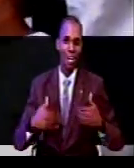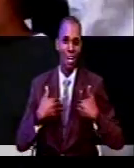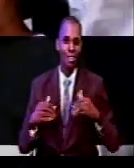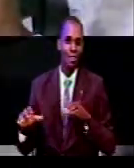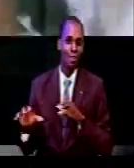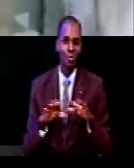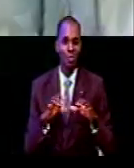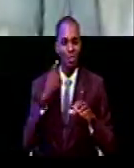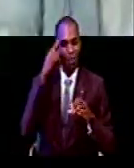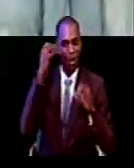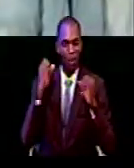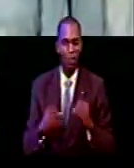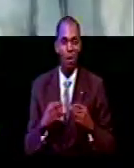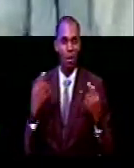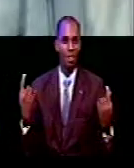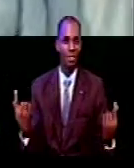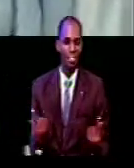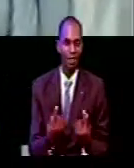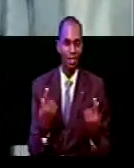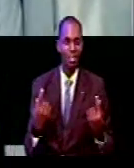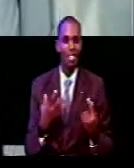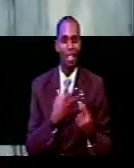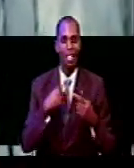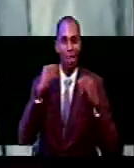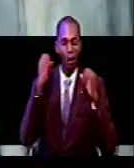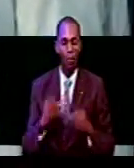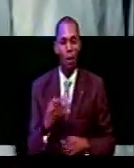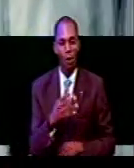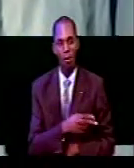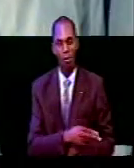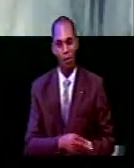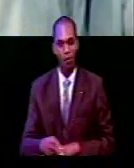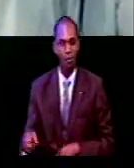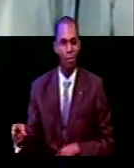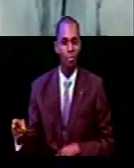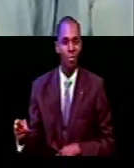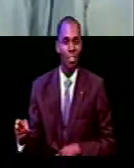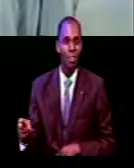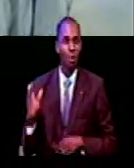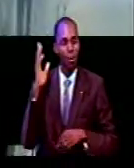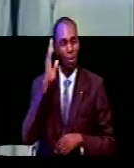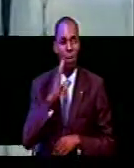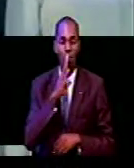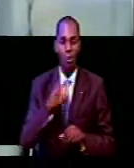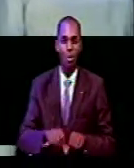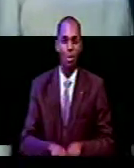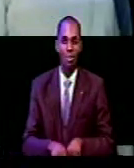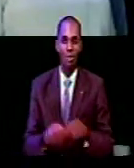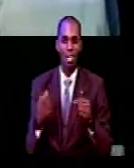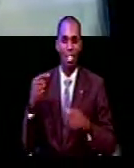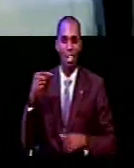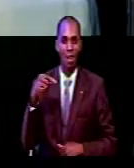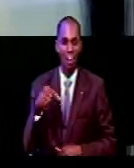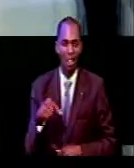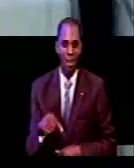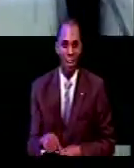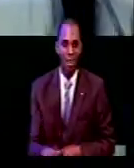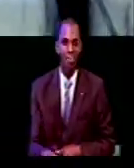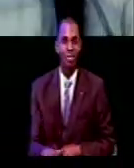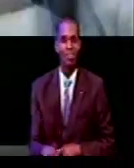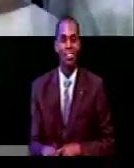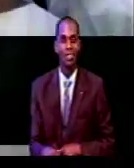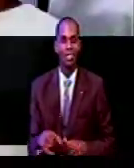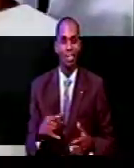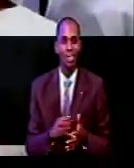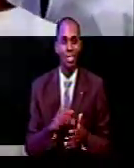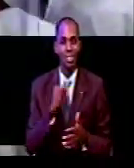is emancipation, emancipation. For the Lord has come, for the power of sin and the power of death will be broken